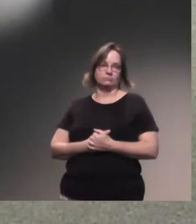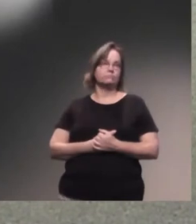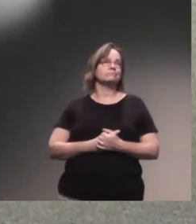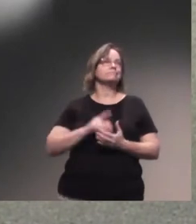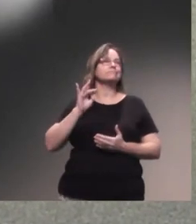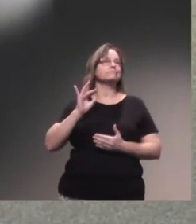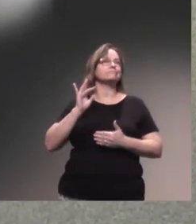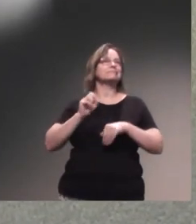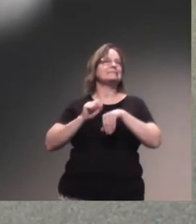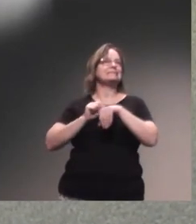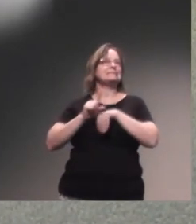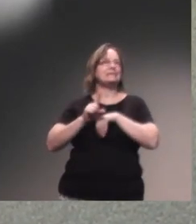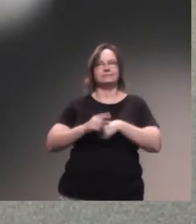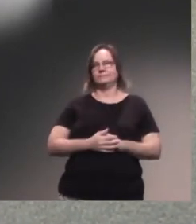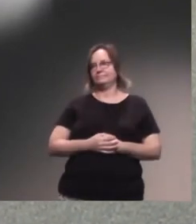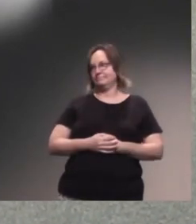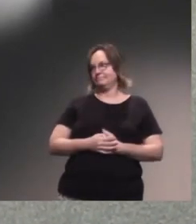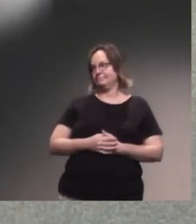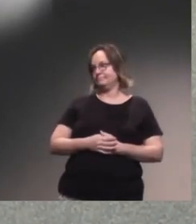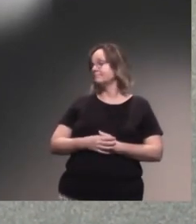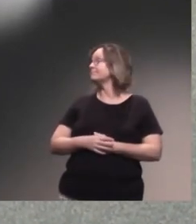And then send it.